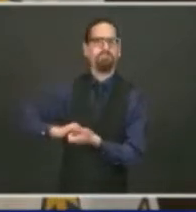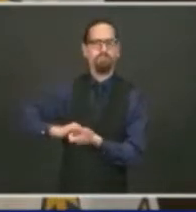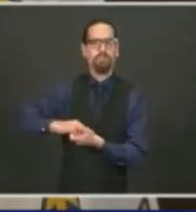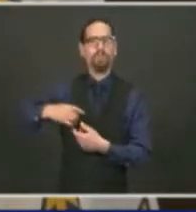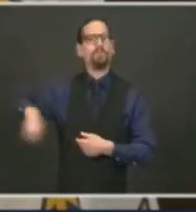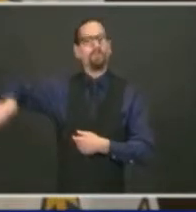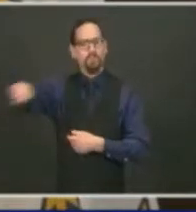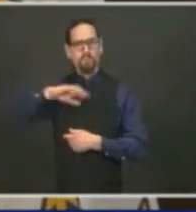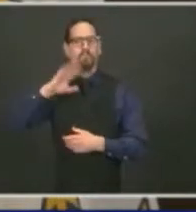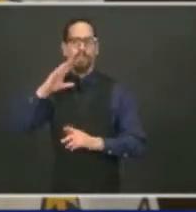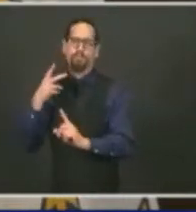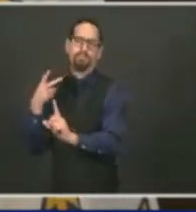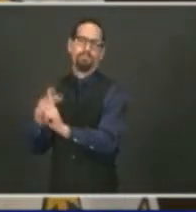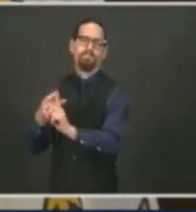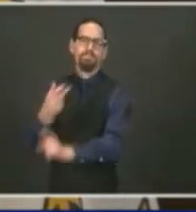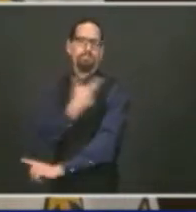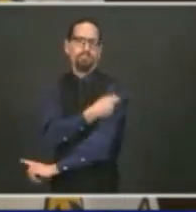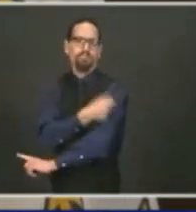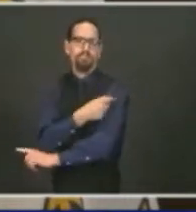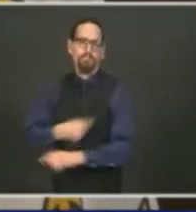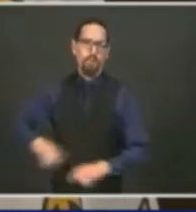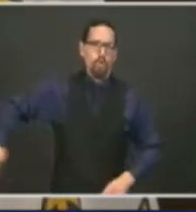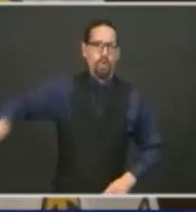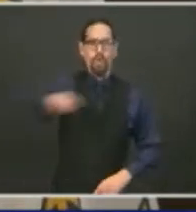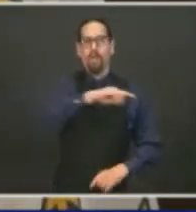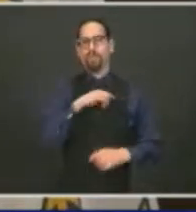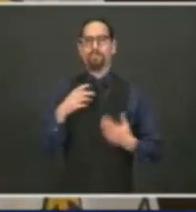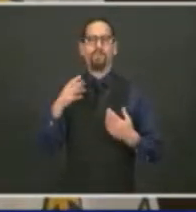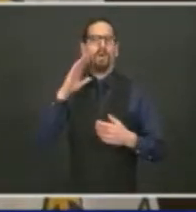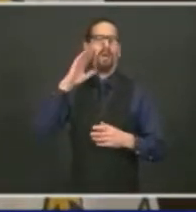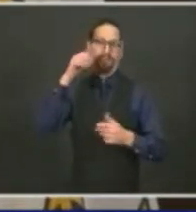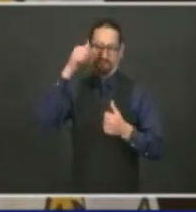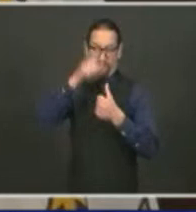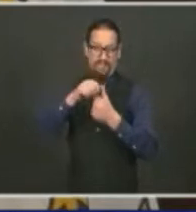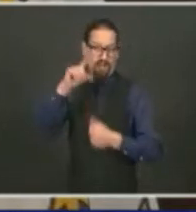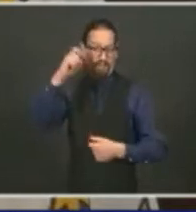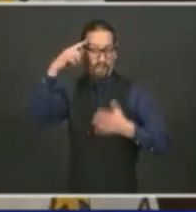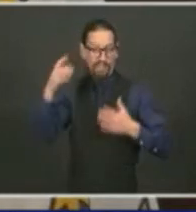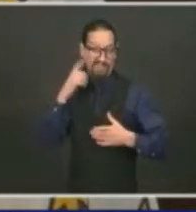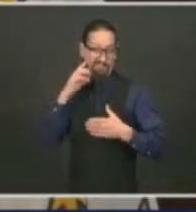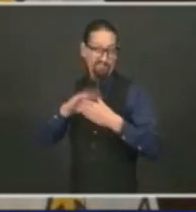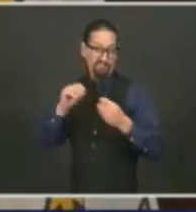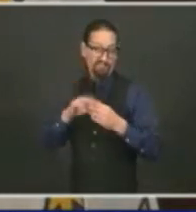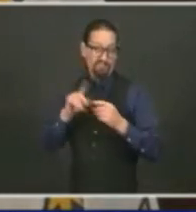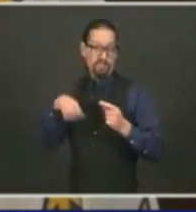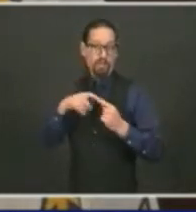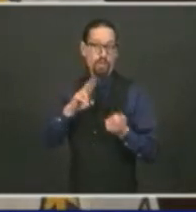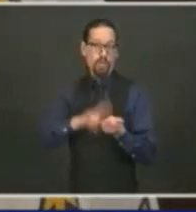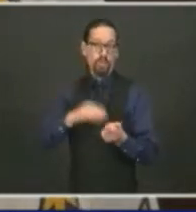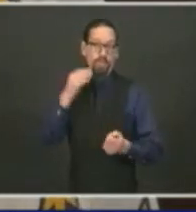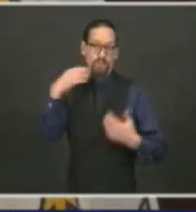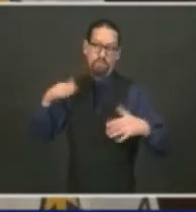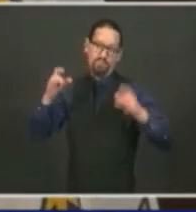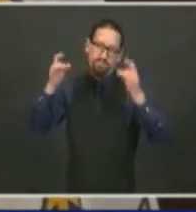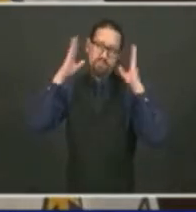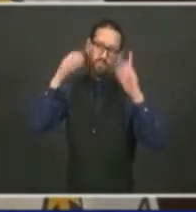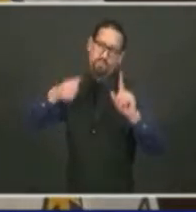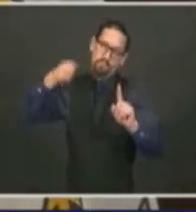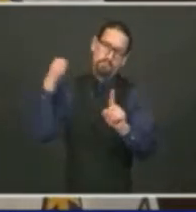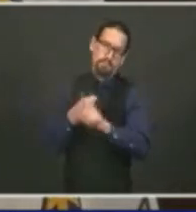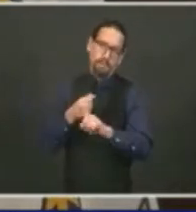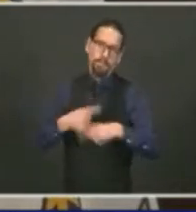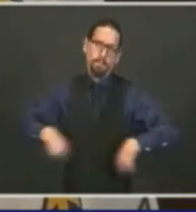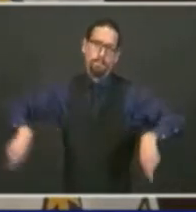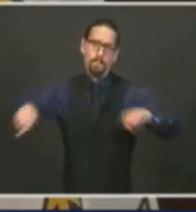hard hit by the pandemic. And so we're excited that they can be part of our efforts here as part of phase 1A. This agreement between